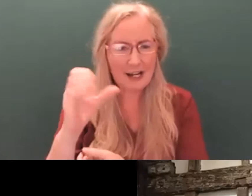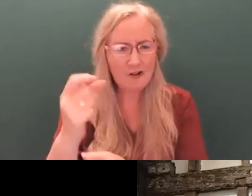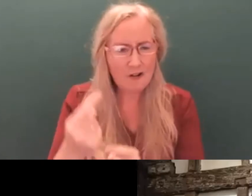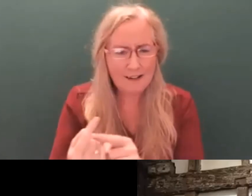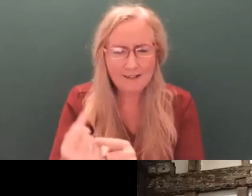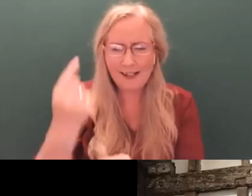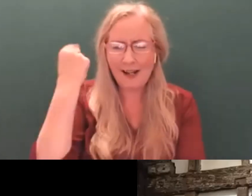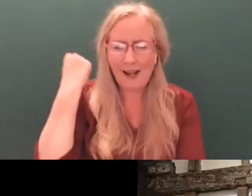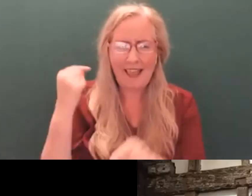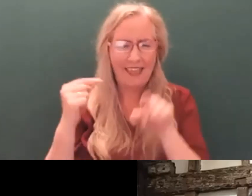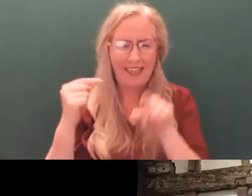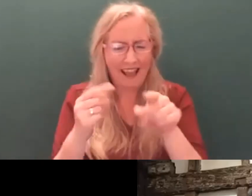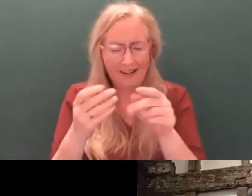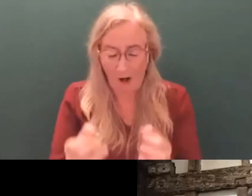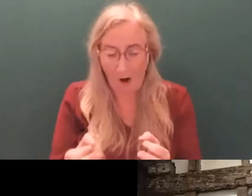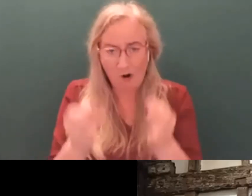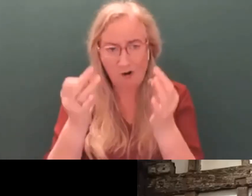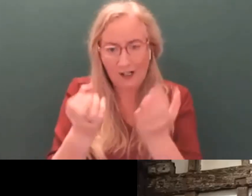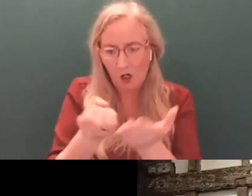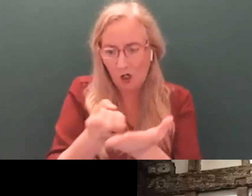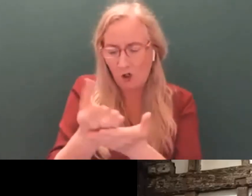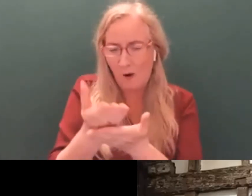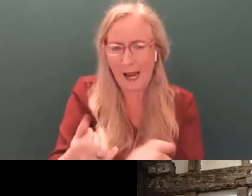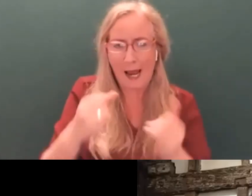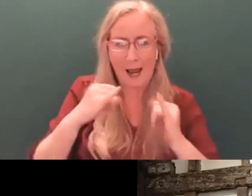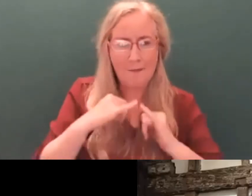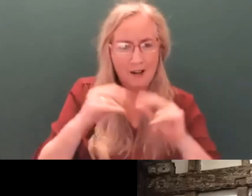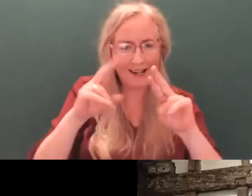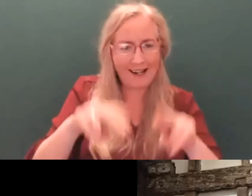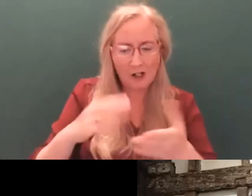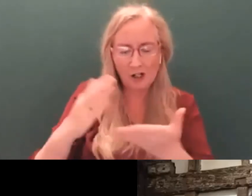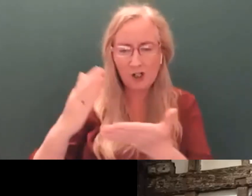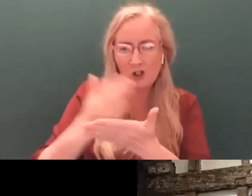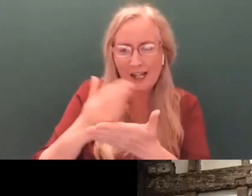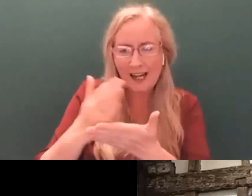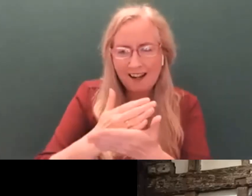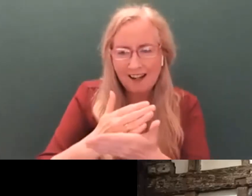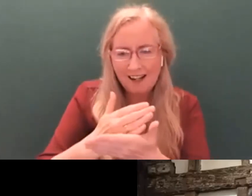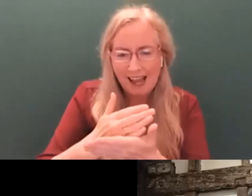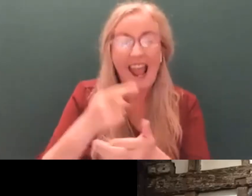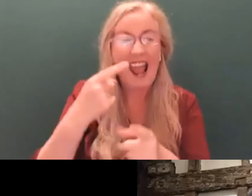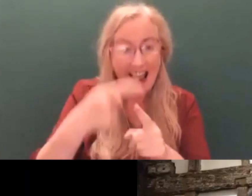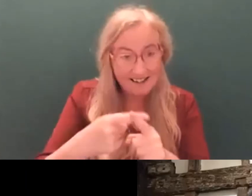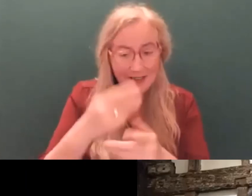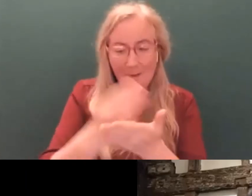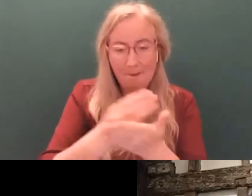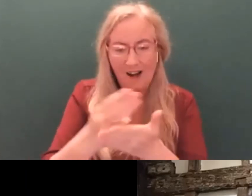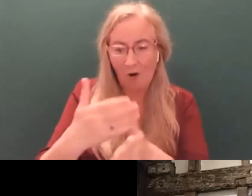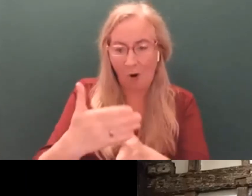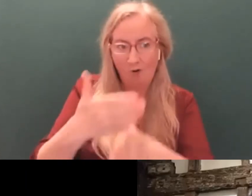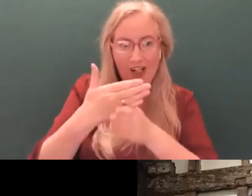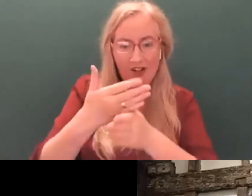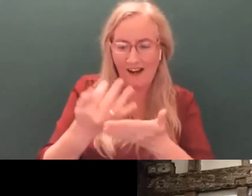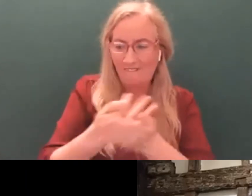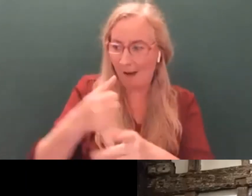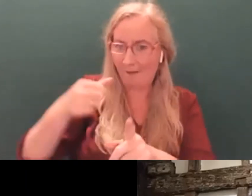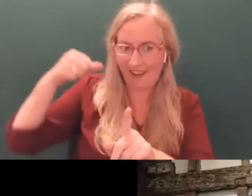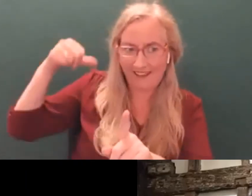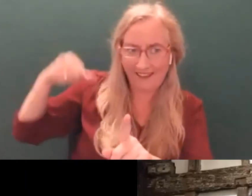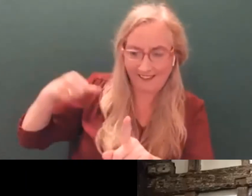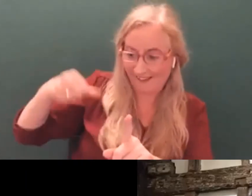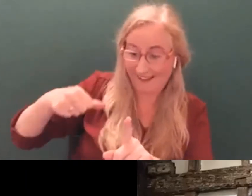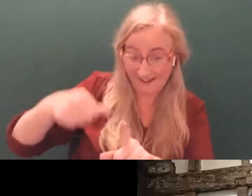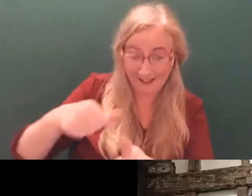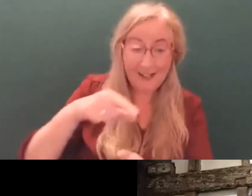a great story to be able to share, and to have it from someone who's part of the original family, as